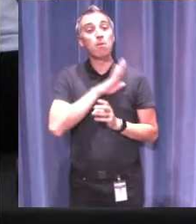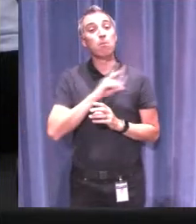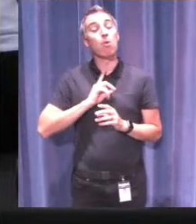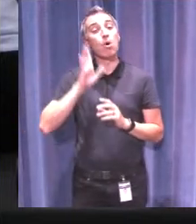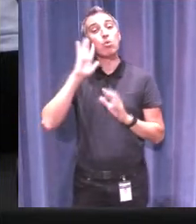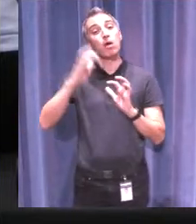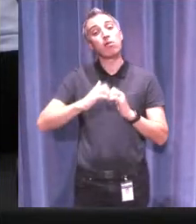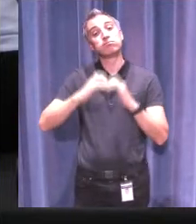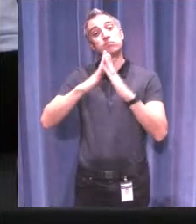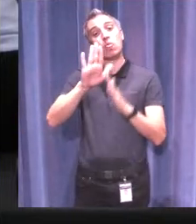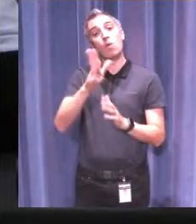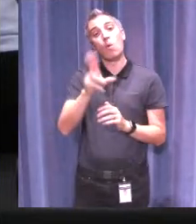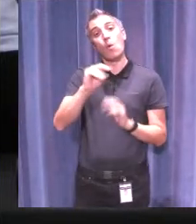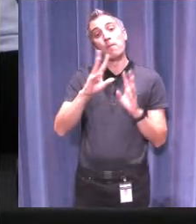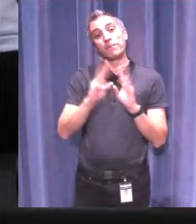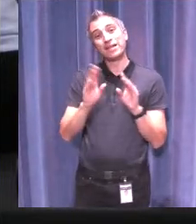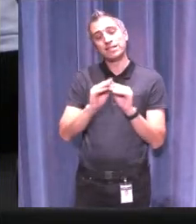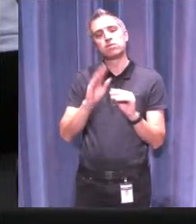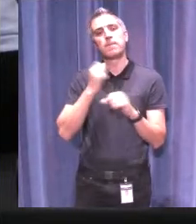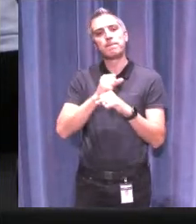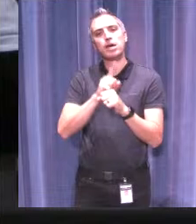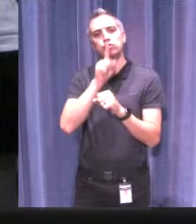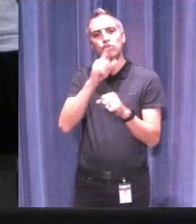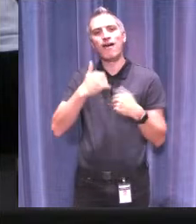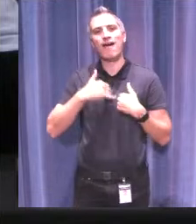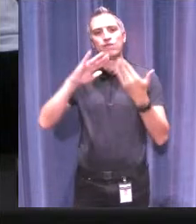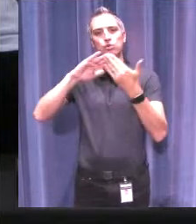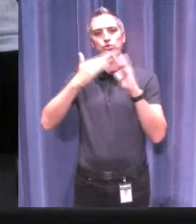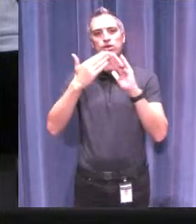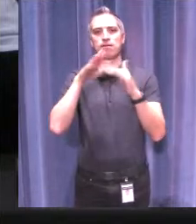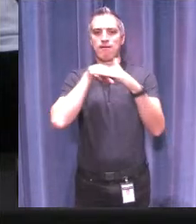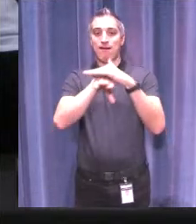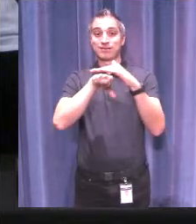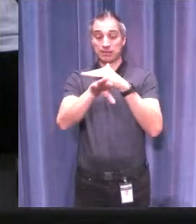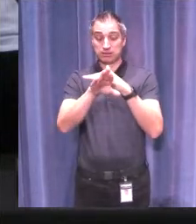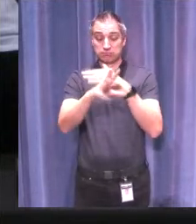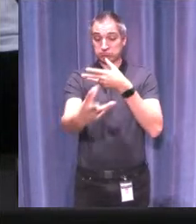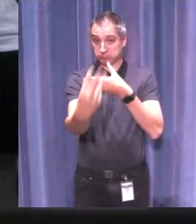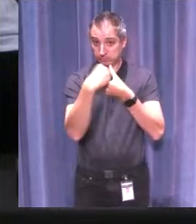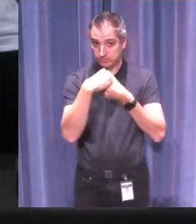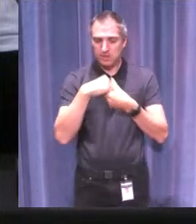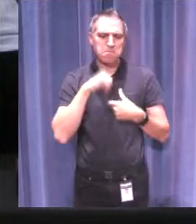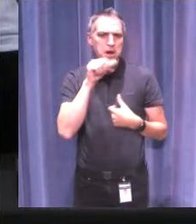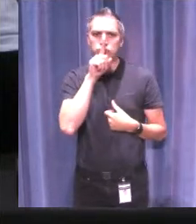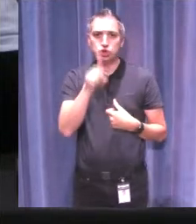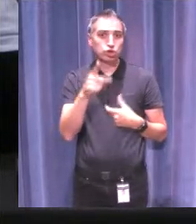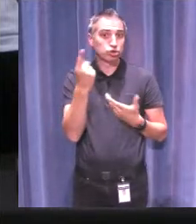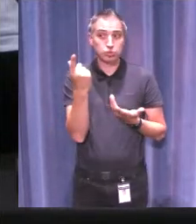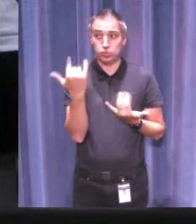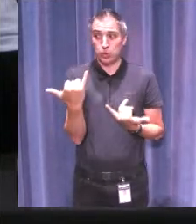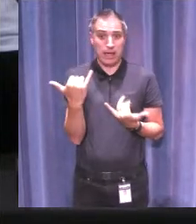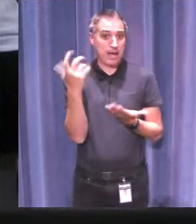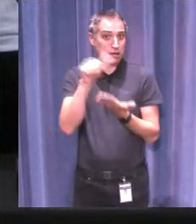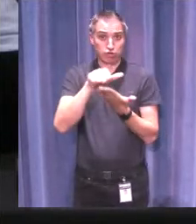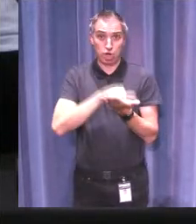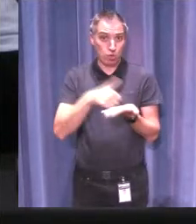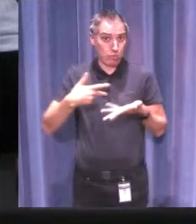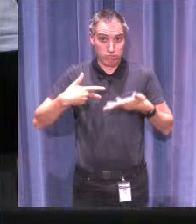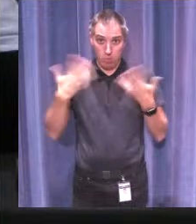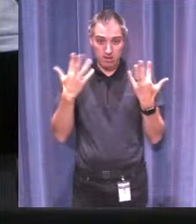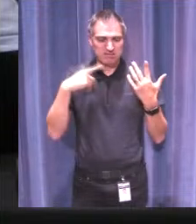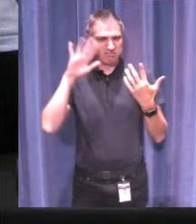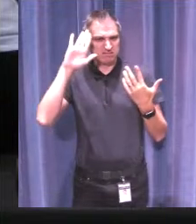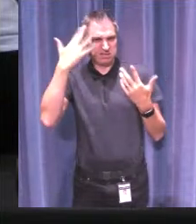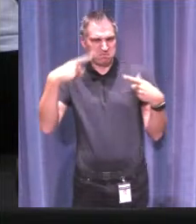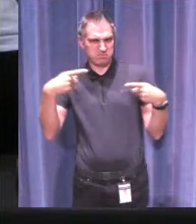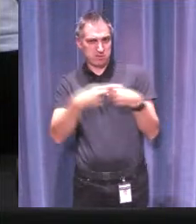and activities to facilitate community access. I am not sure what is on the agenda for today's meeting. There seems to be conflict